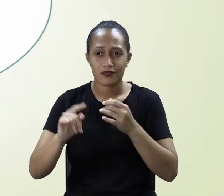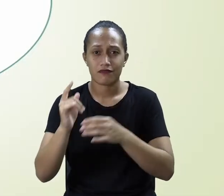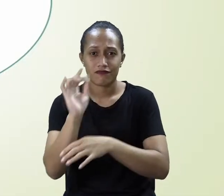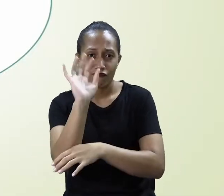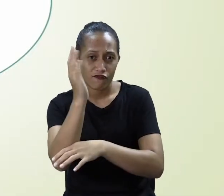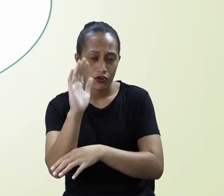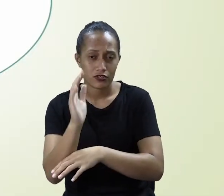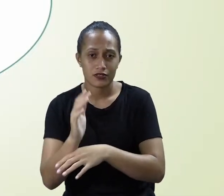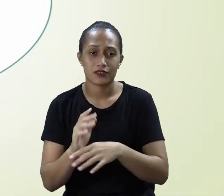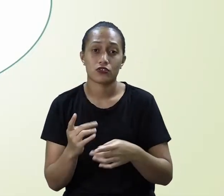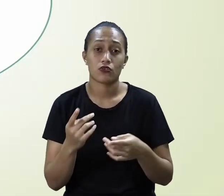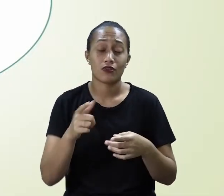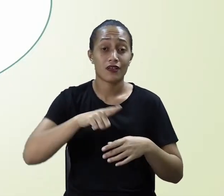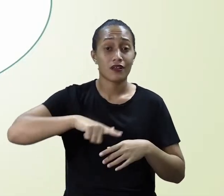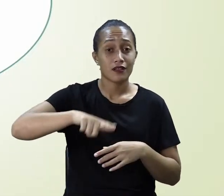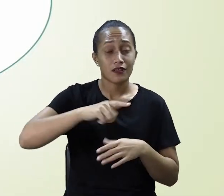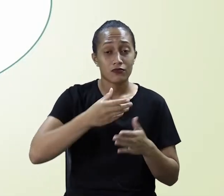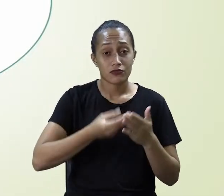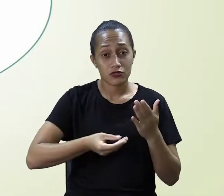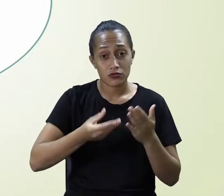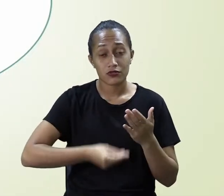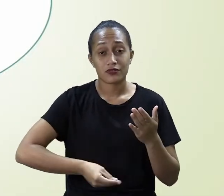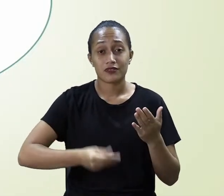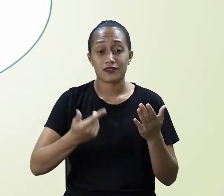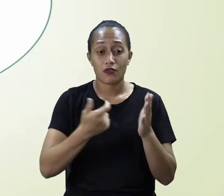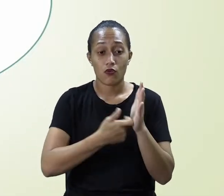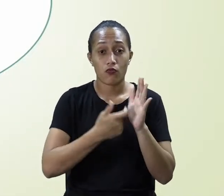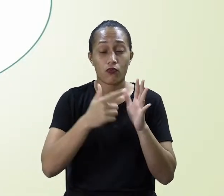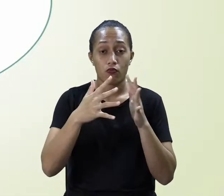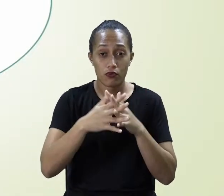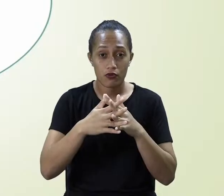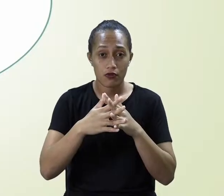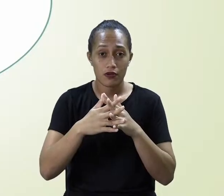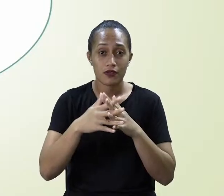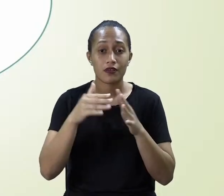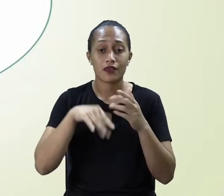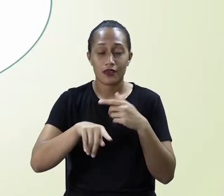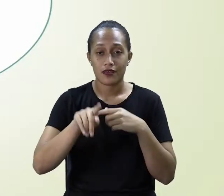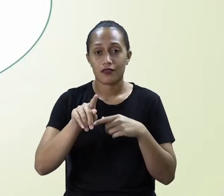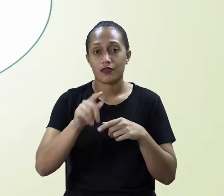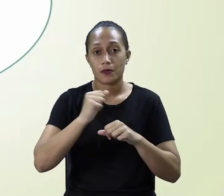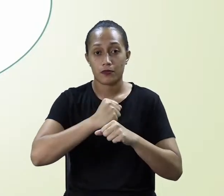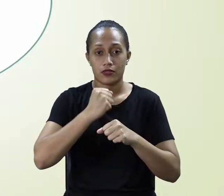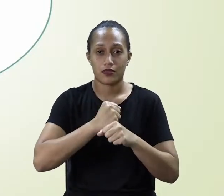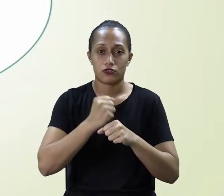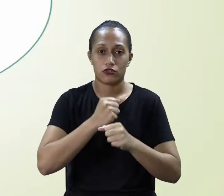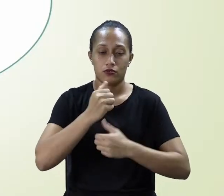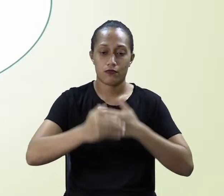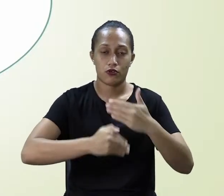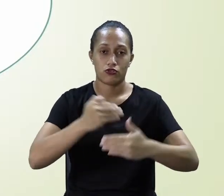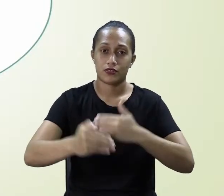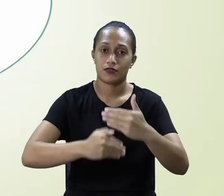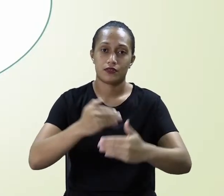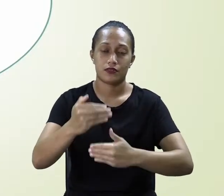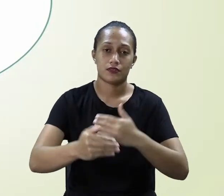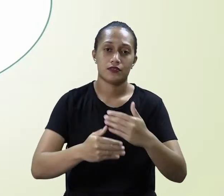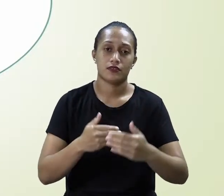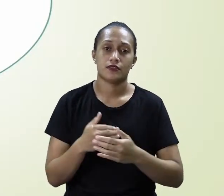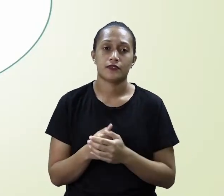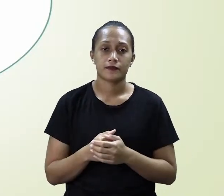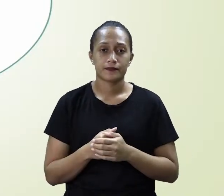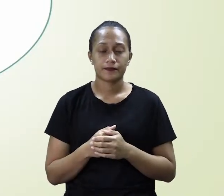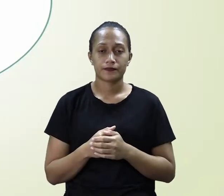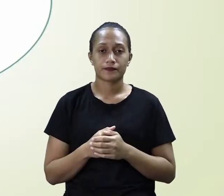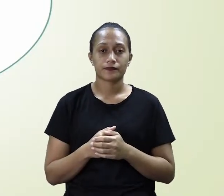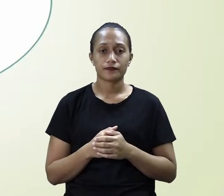and buildings humans use to produce goods and services. So capital differs based on the